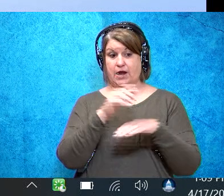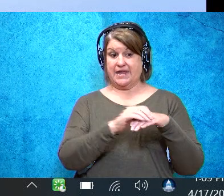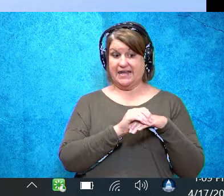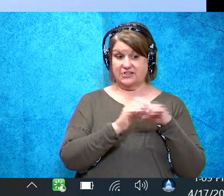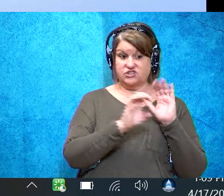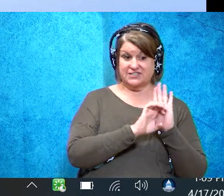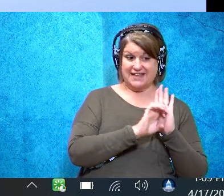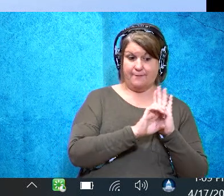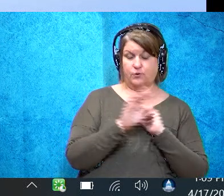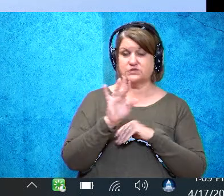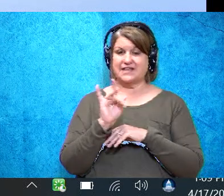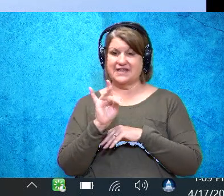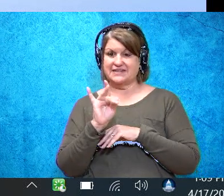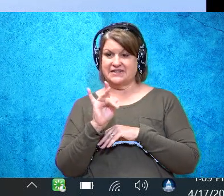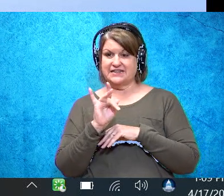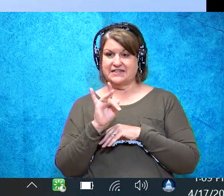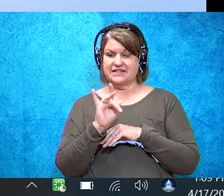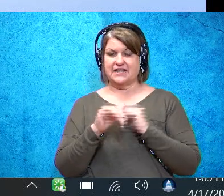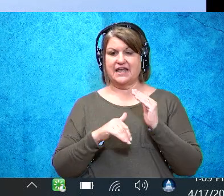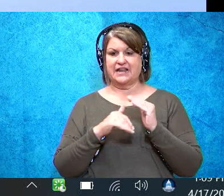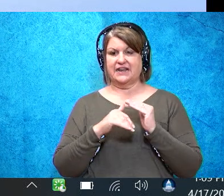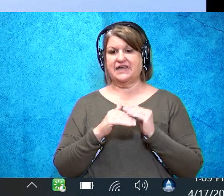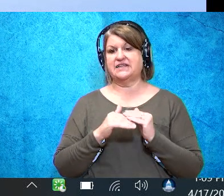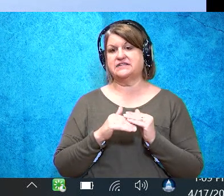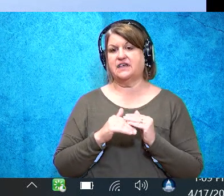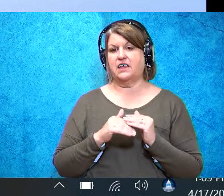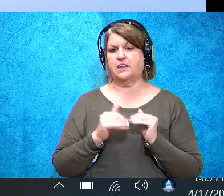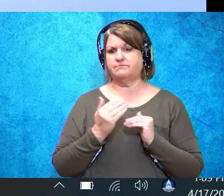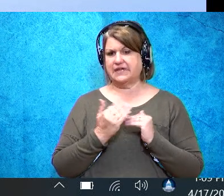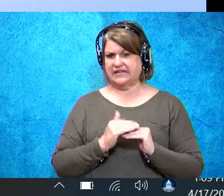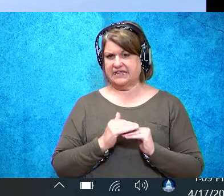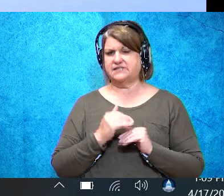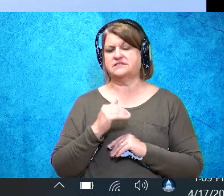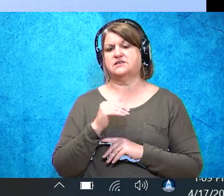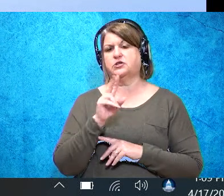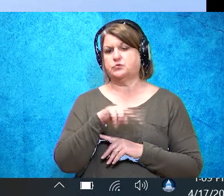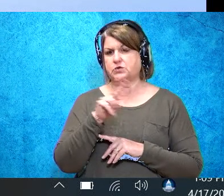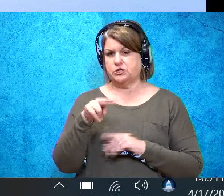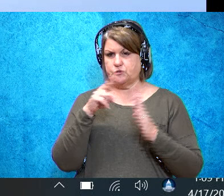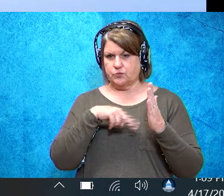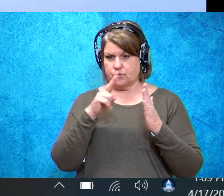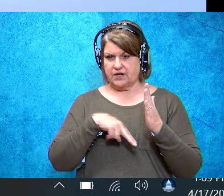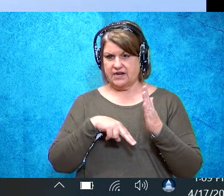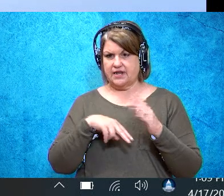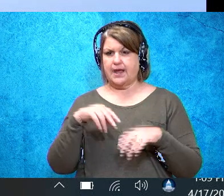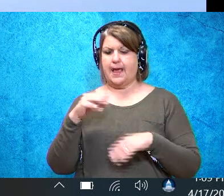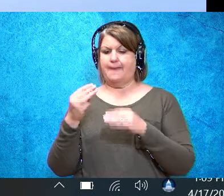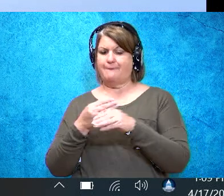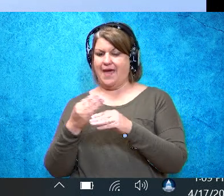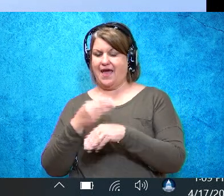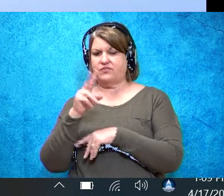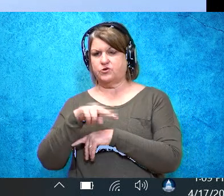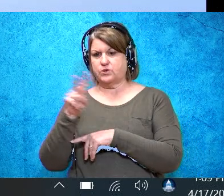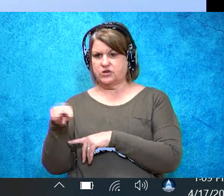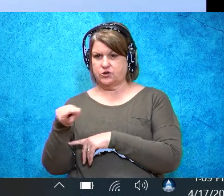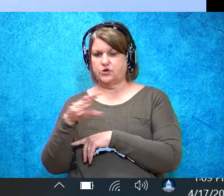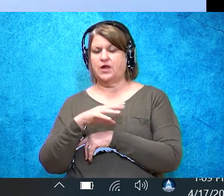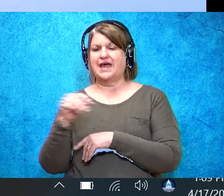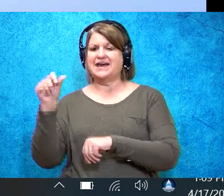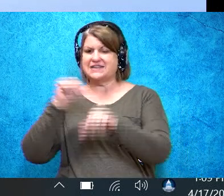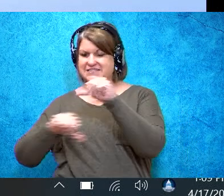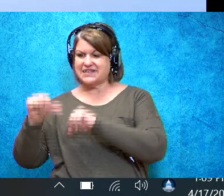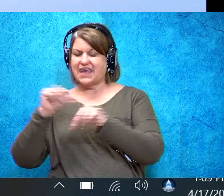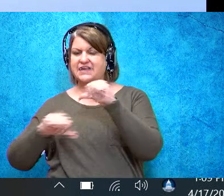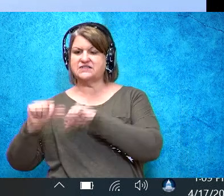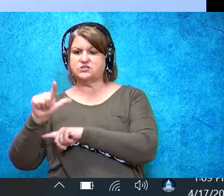be 18, at least a 22 in reading, 22 in math, and a 23 in science. Earn